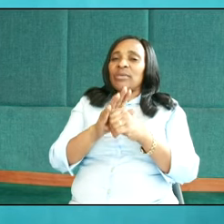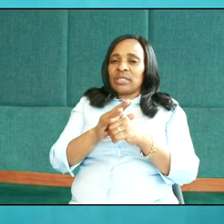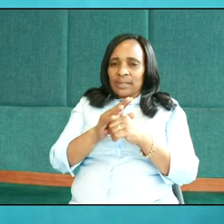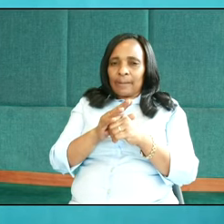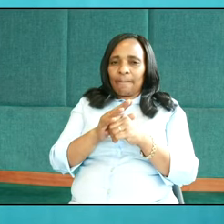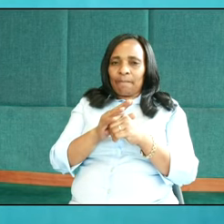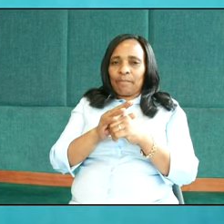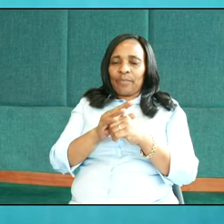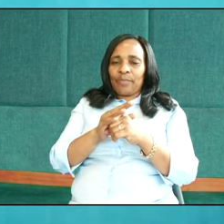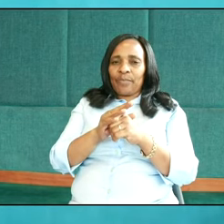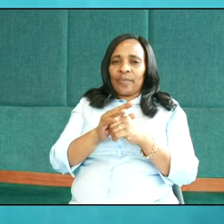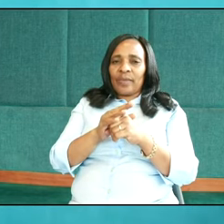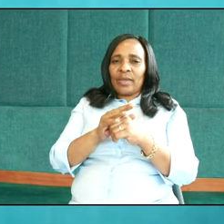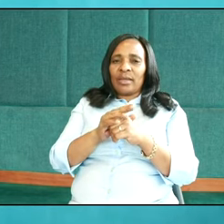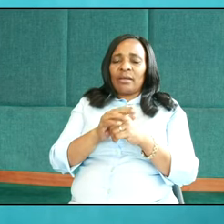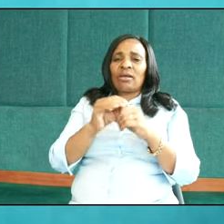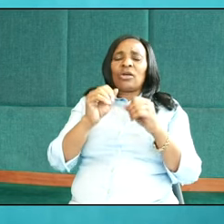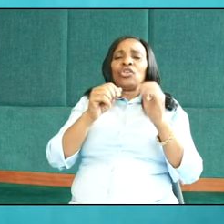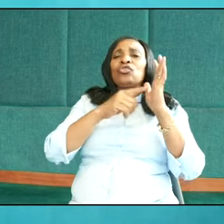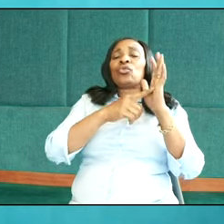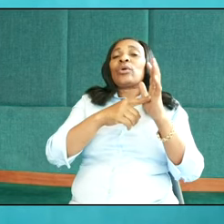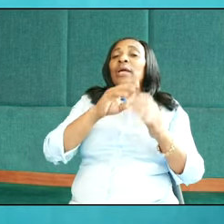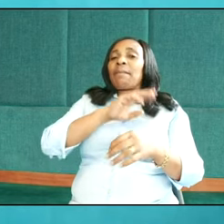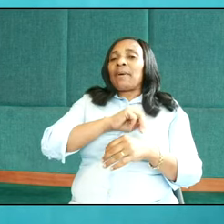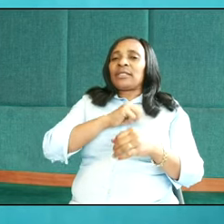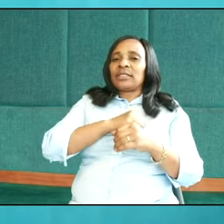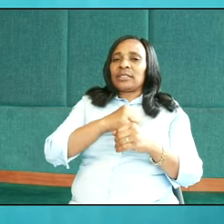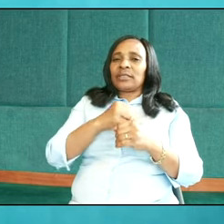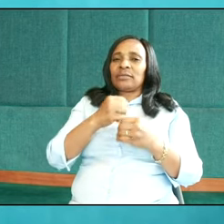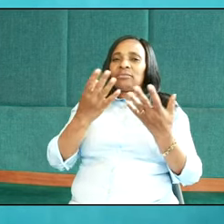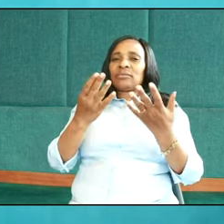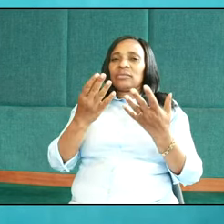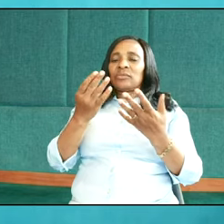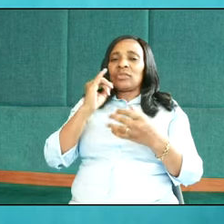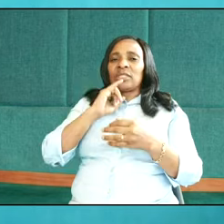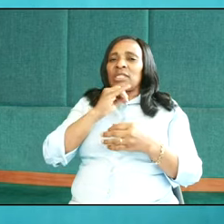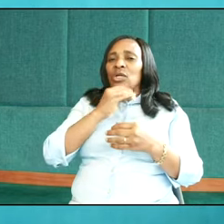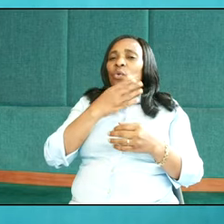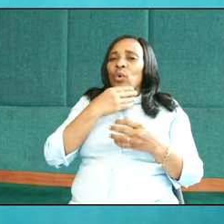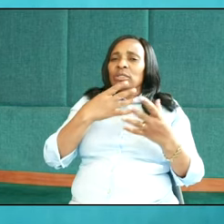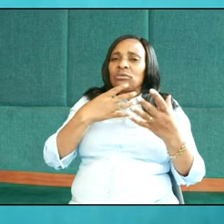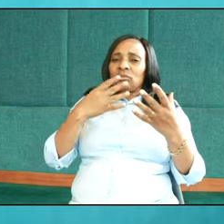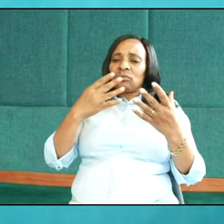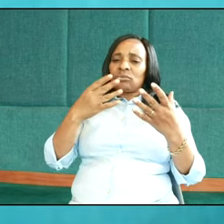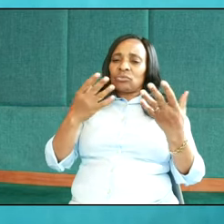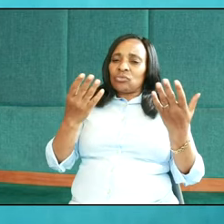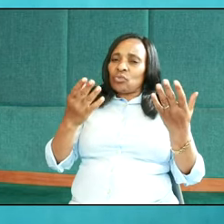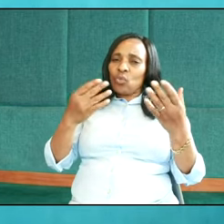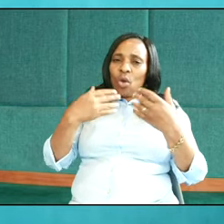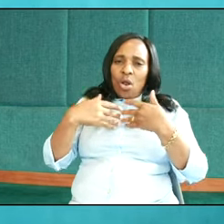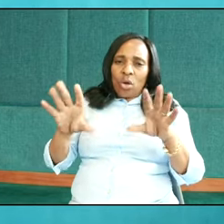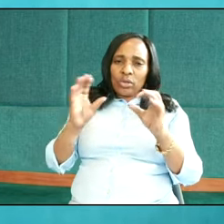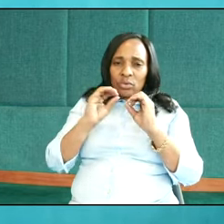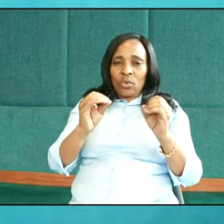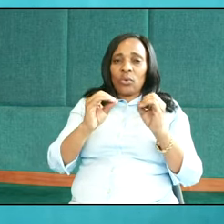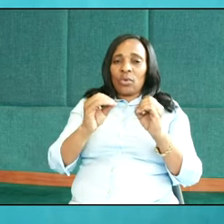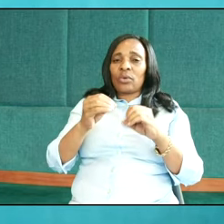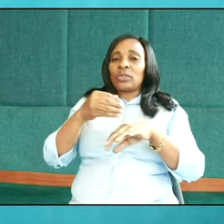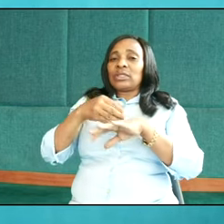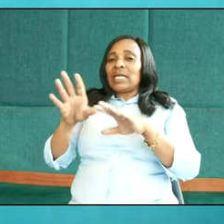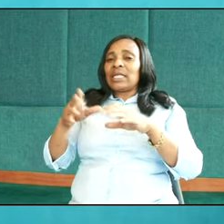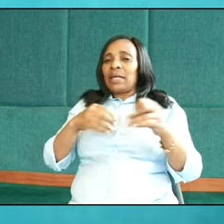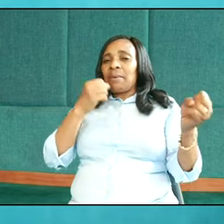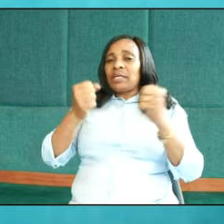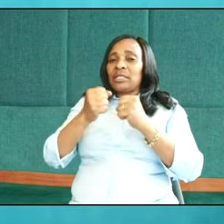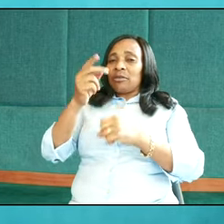back. You know, he's showing his mercy to the Israelites. Yeah. He doesn't want them to perish. But now he's going to send his mightiest